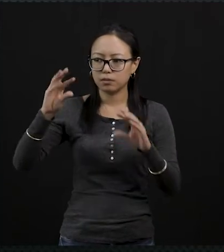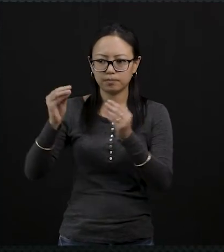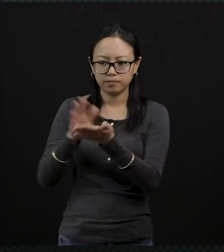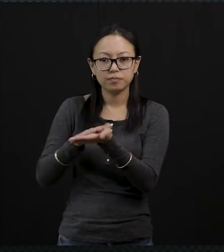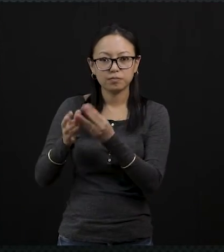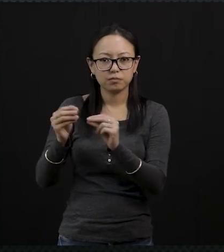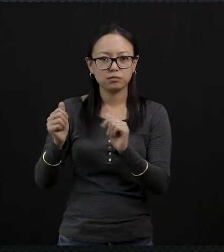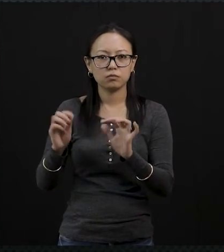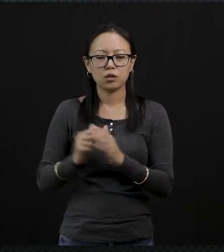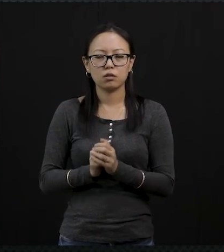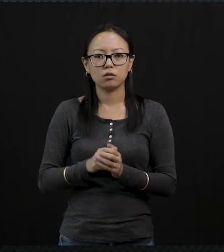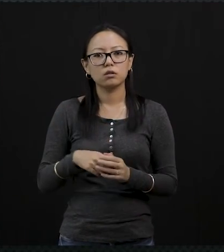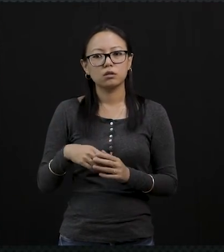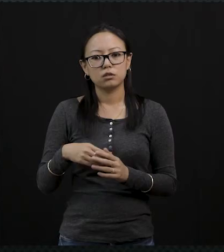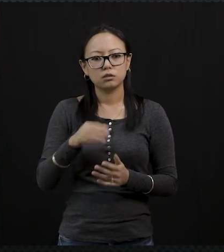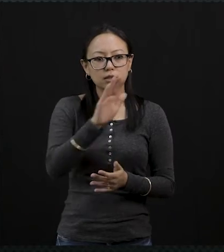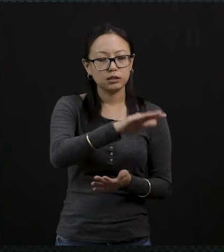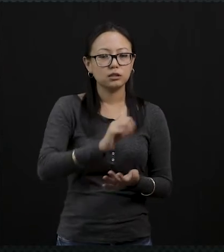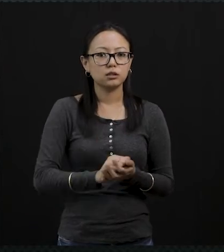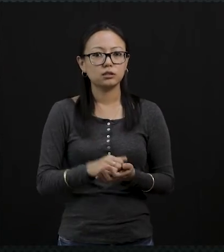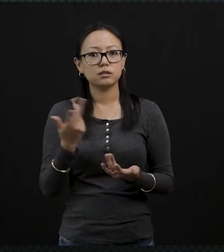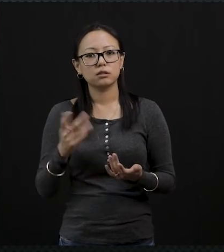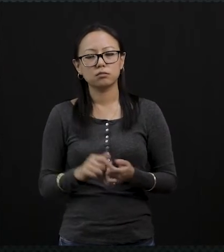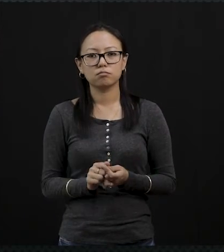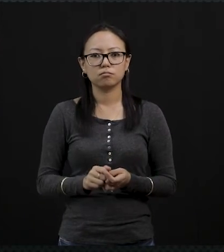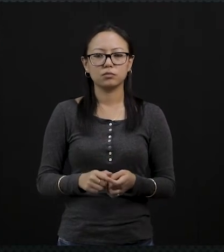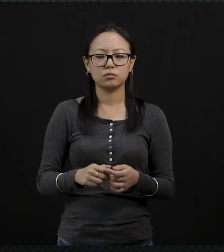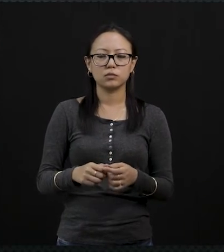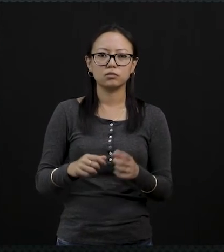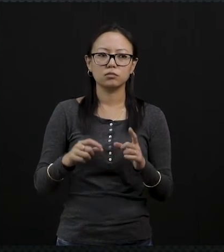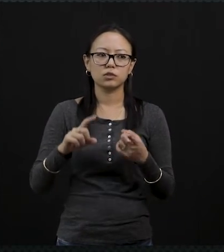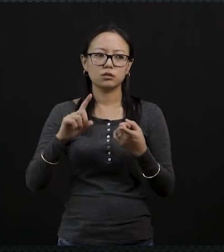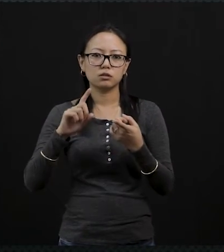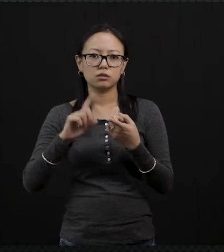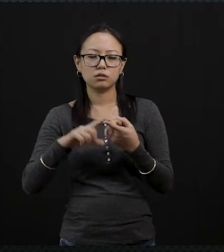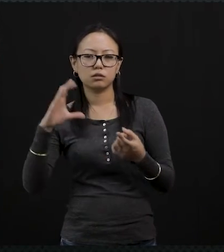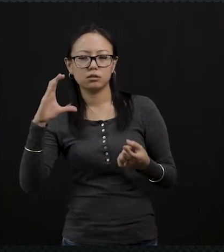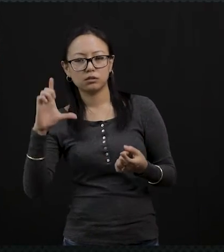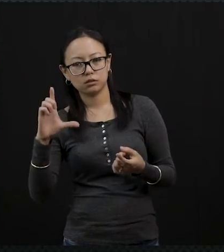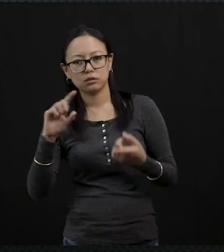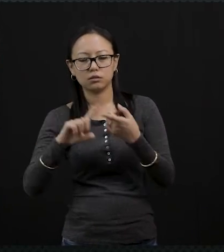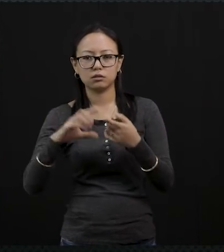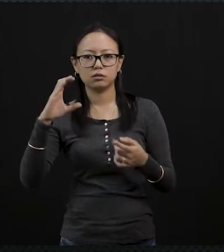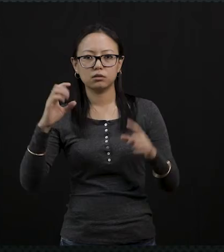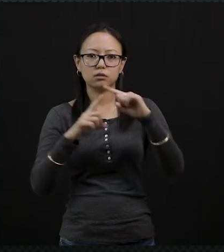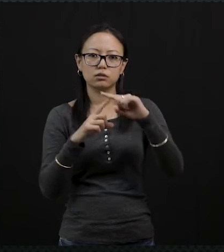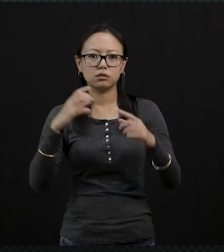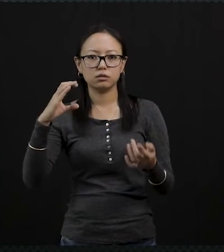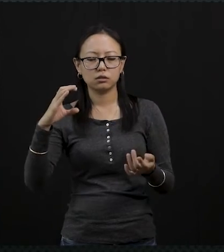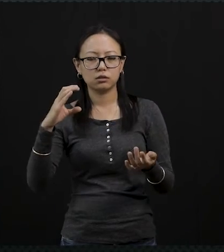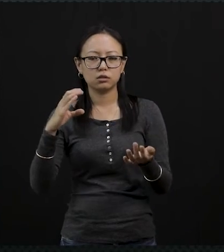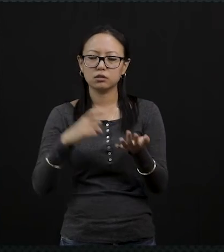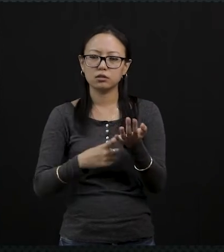will get injuries, okay. So students, we should be very careful.